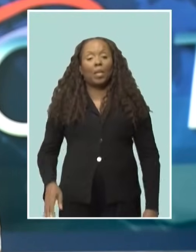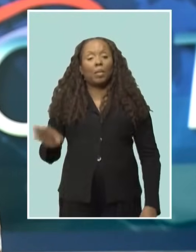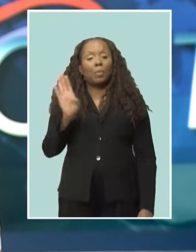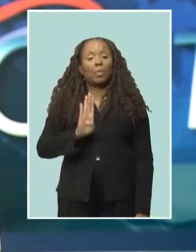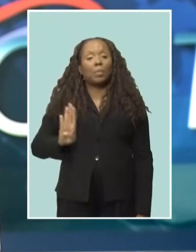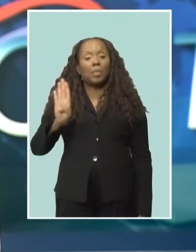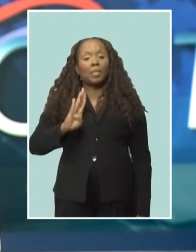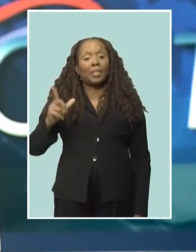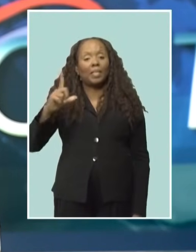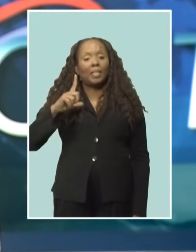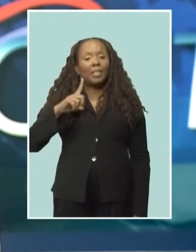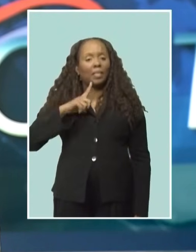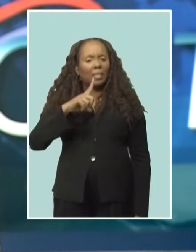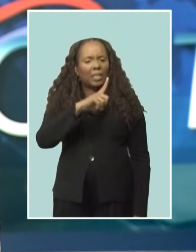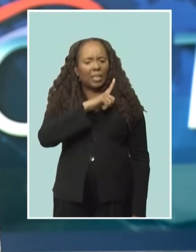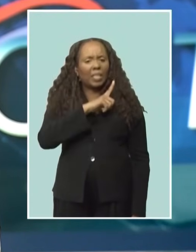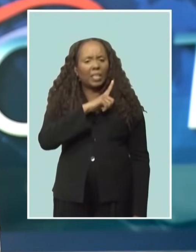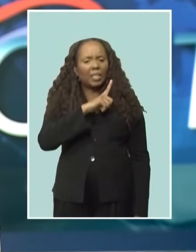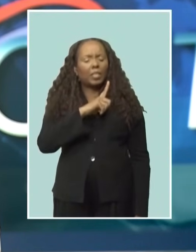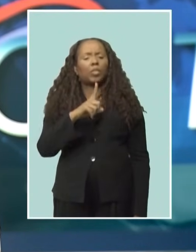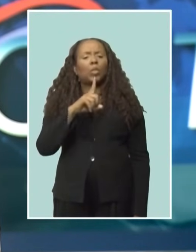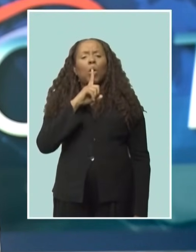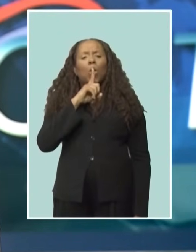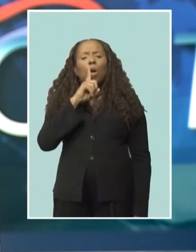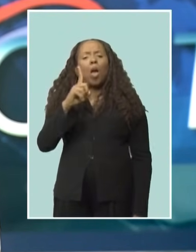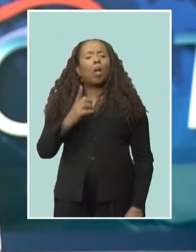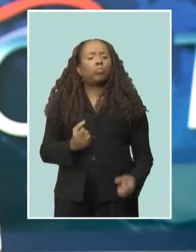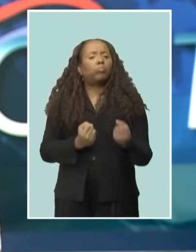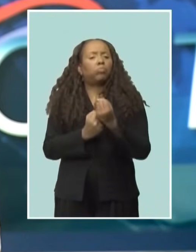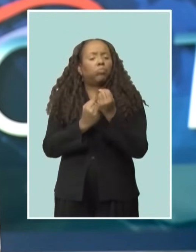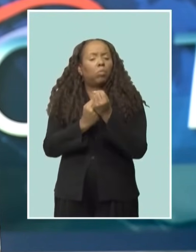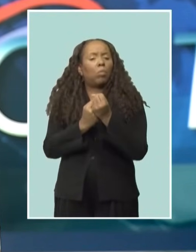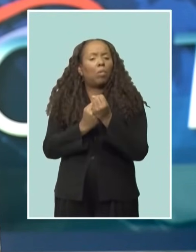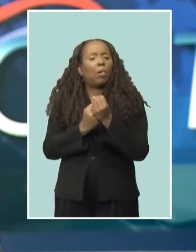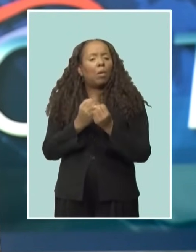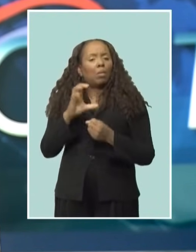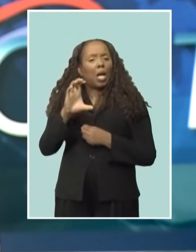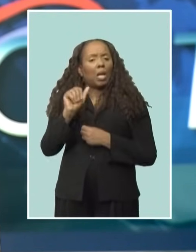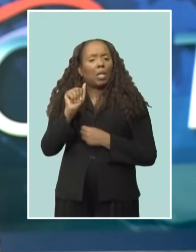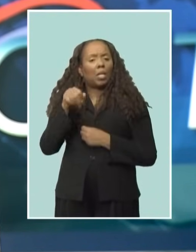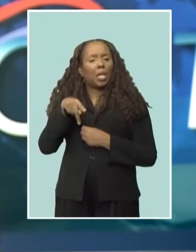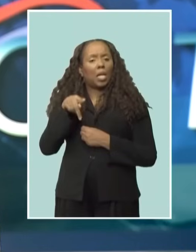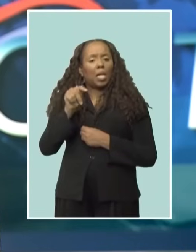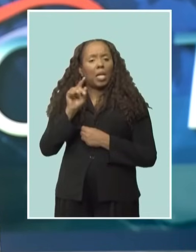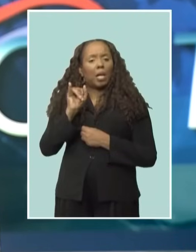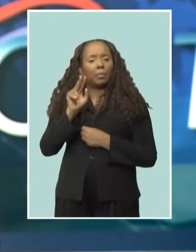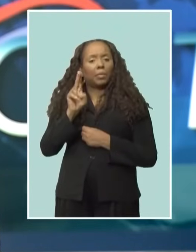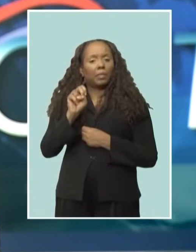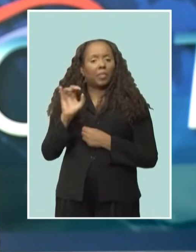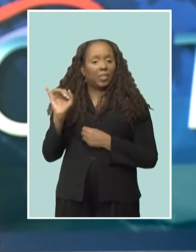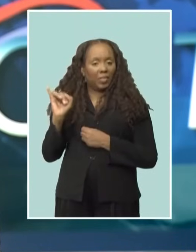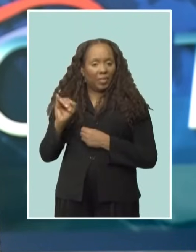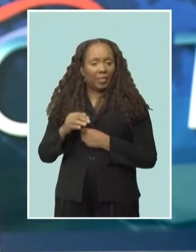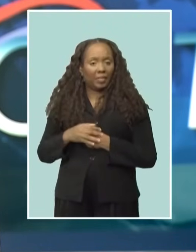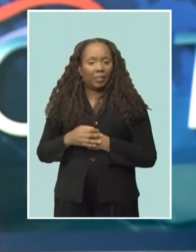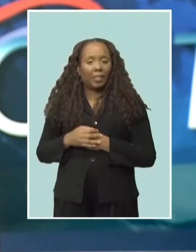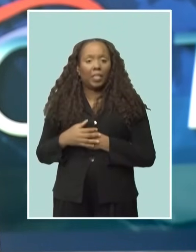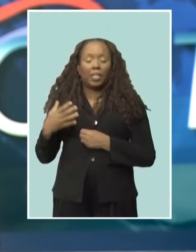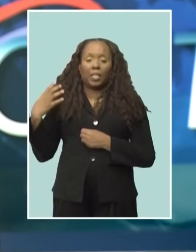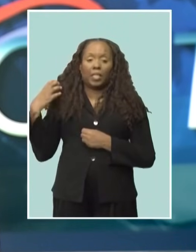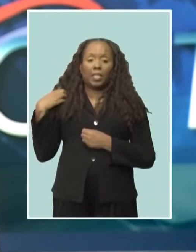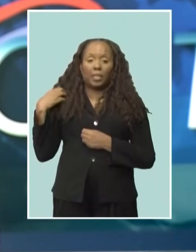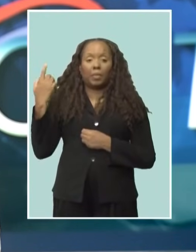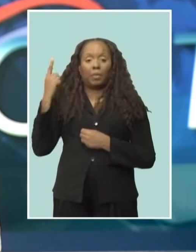Barbados' legislation is favorable to the captive insurance industry. The observation from Chairman of Strategic Risk Solutions,